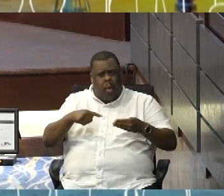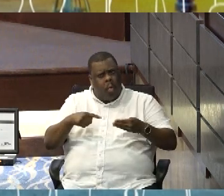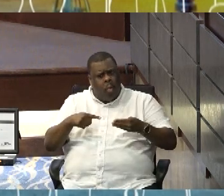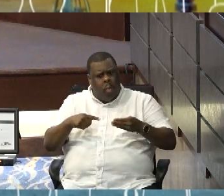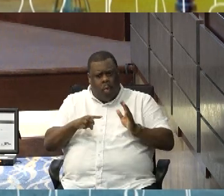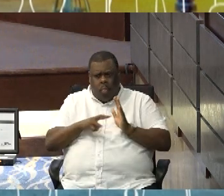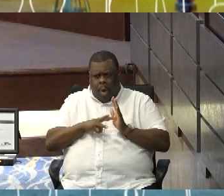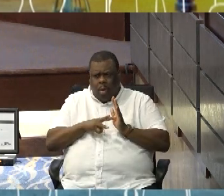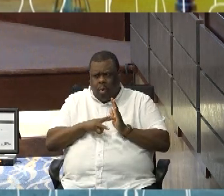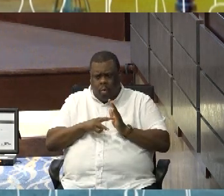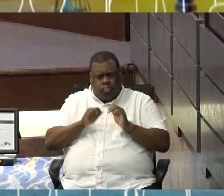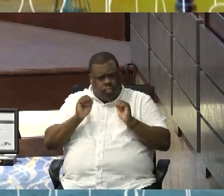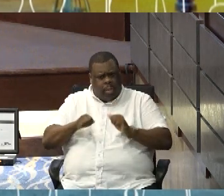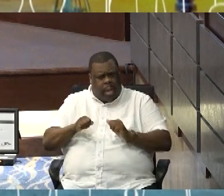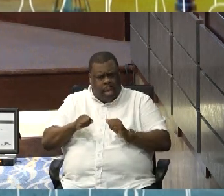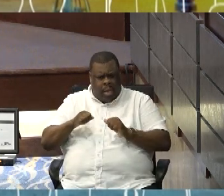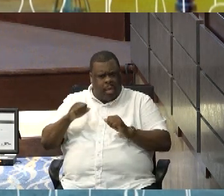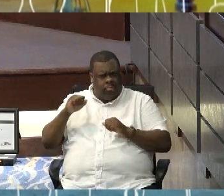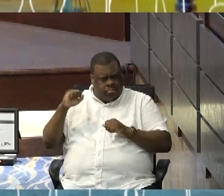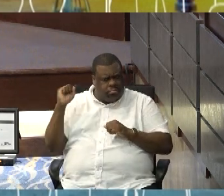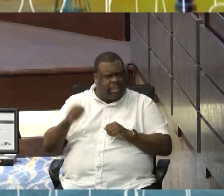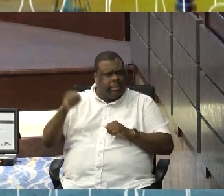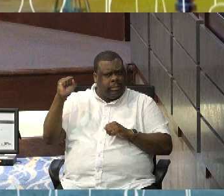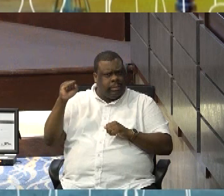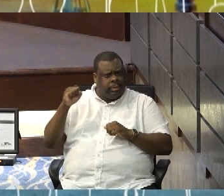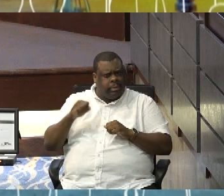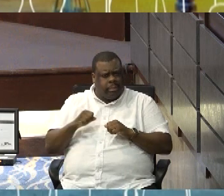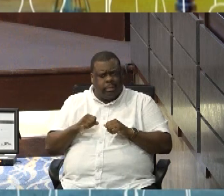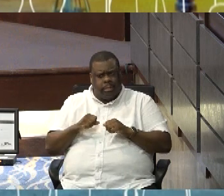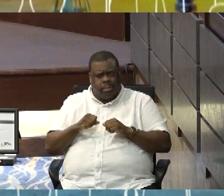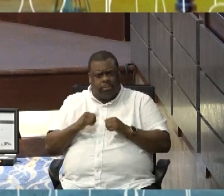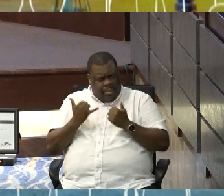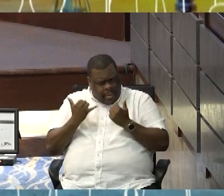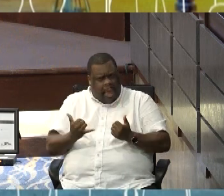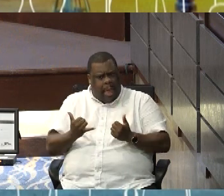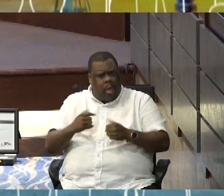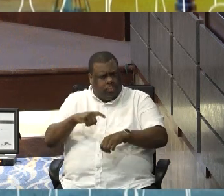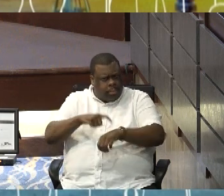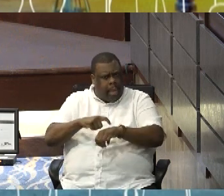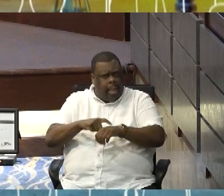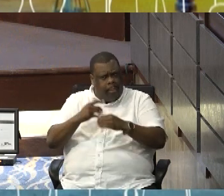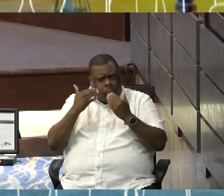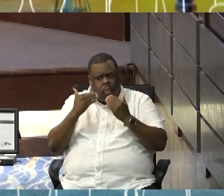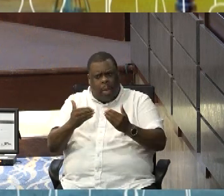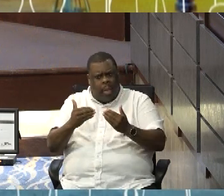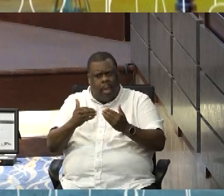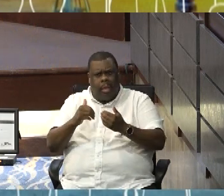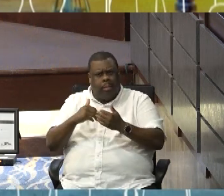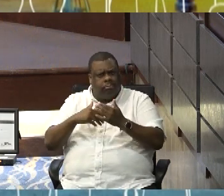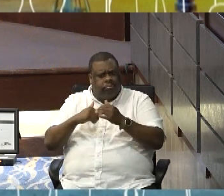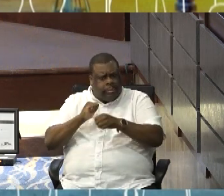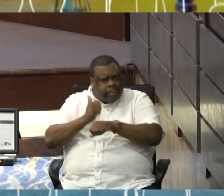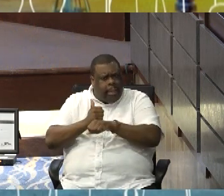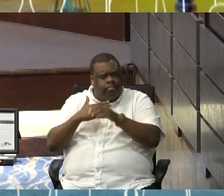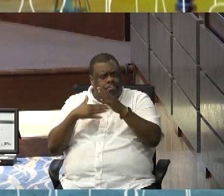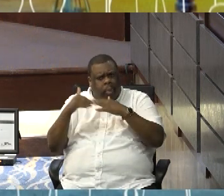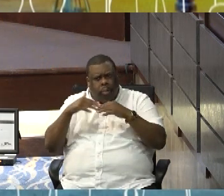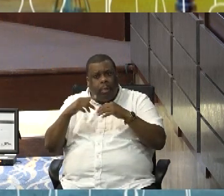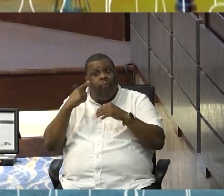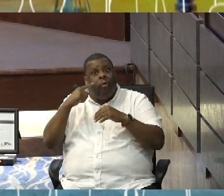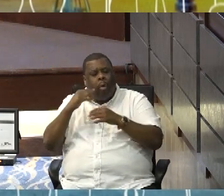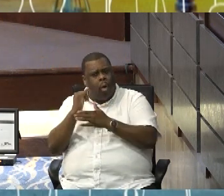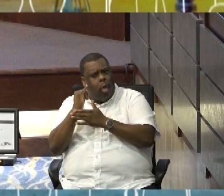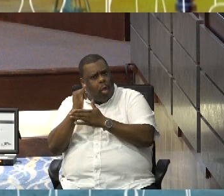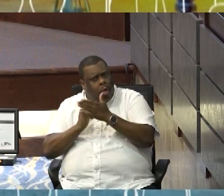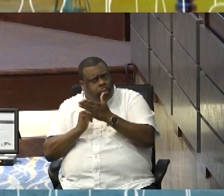it is feasible, and yes, the time is ripe for doing something like this. As I already